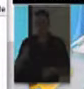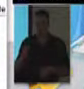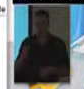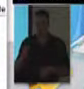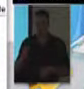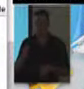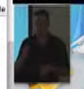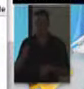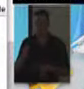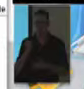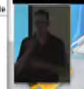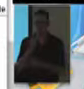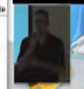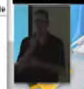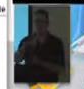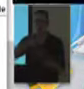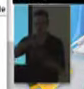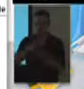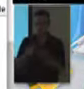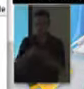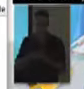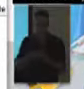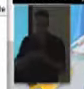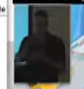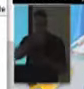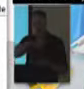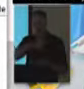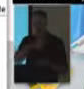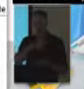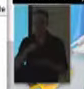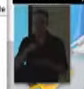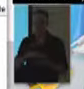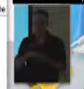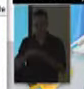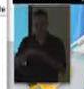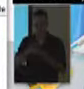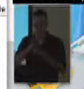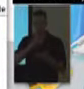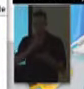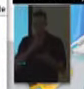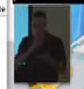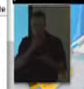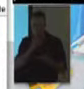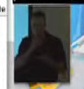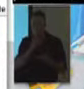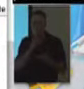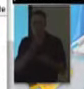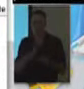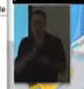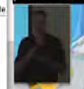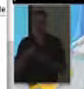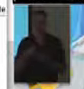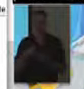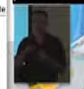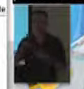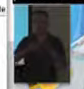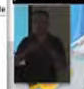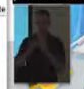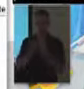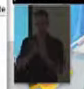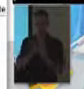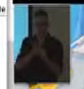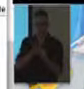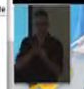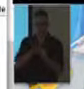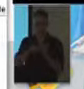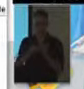users must be able to perceive the existence and location of controls, the status of the controls and indicators. They must perceive the